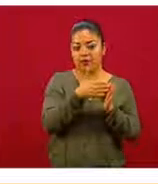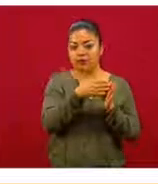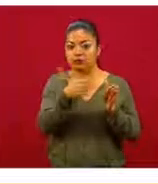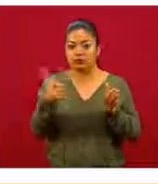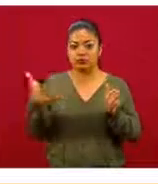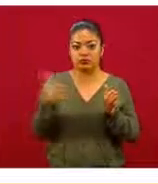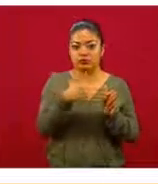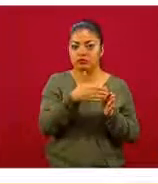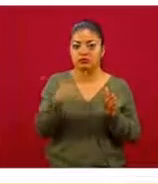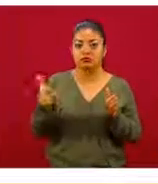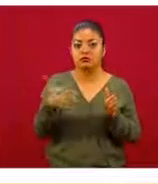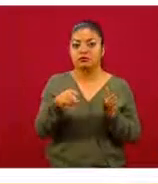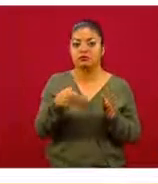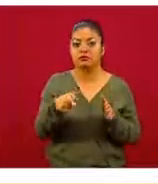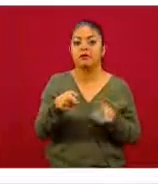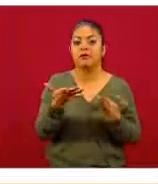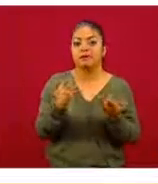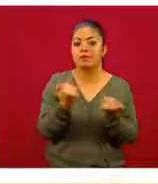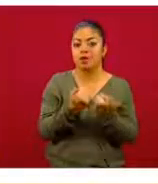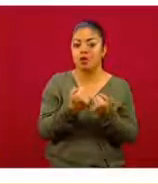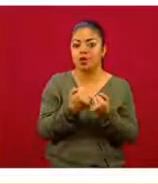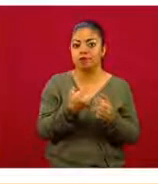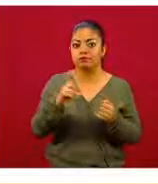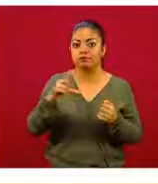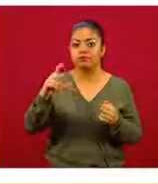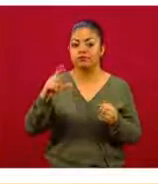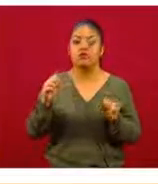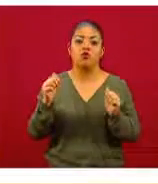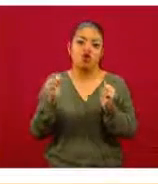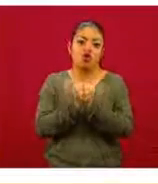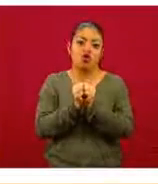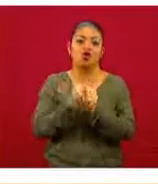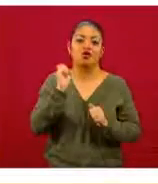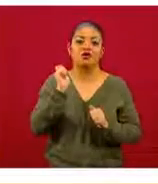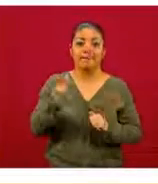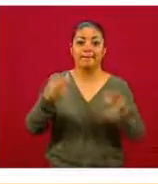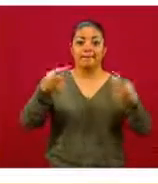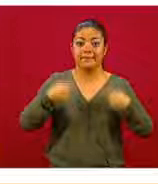over time. The dates are represented along the bottom of this graph.